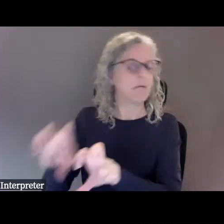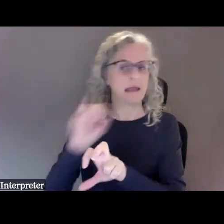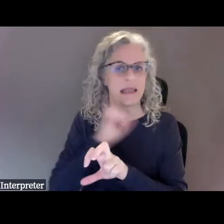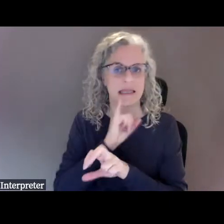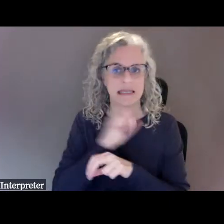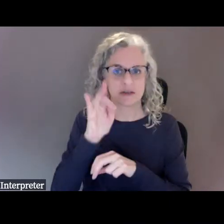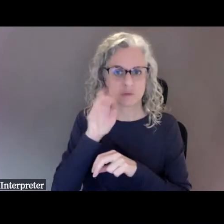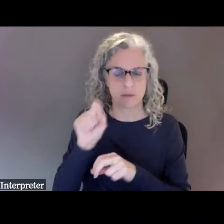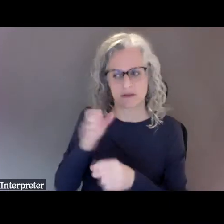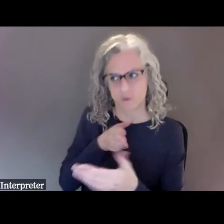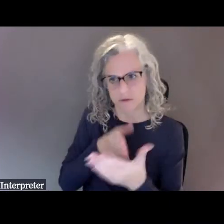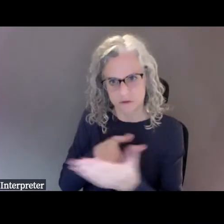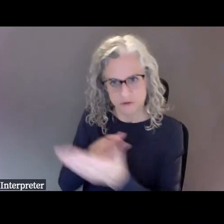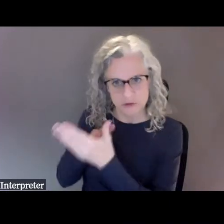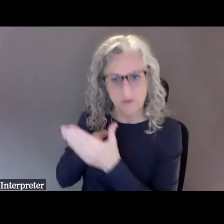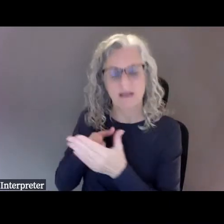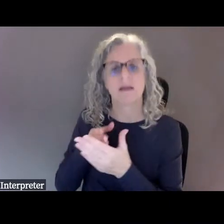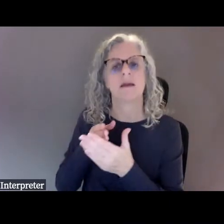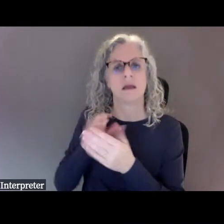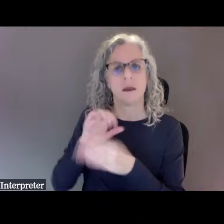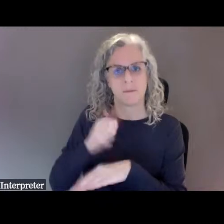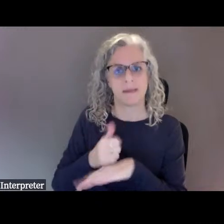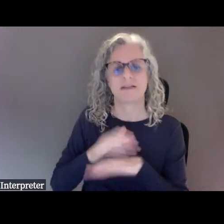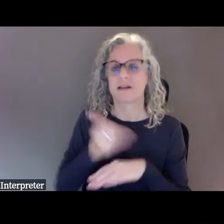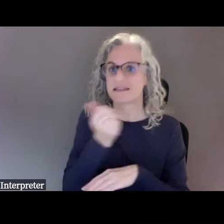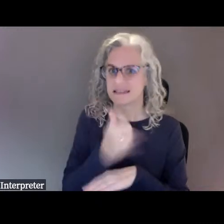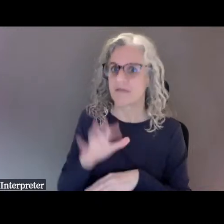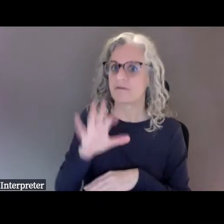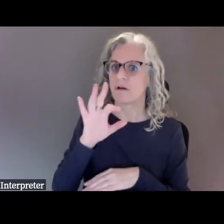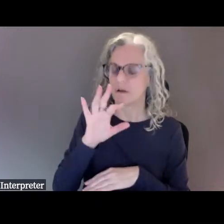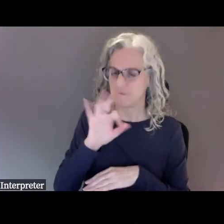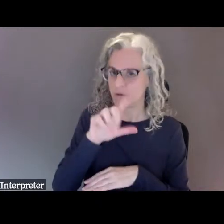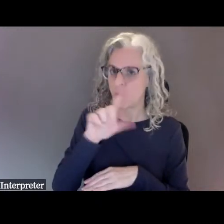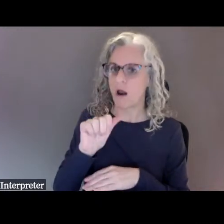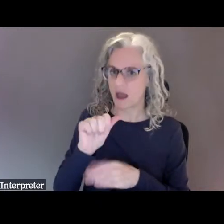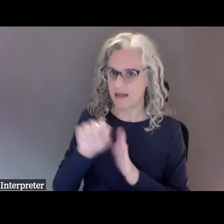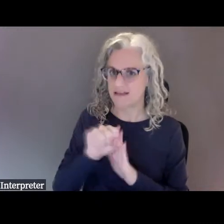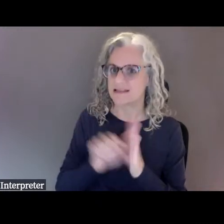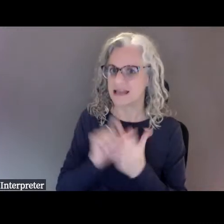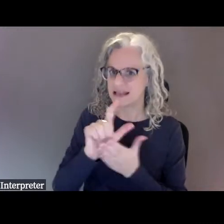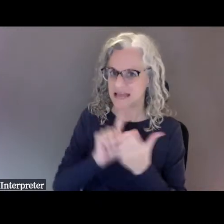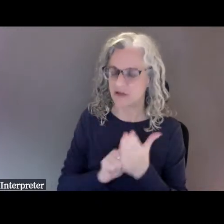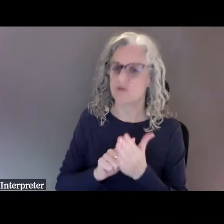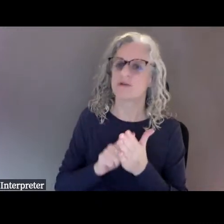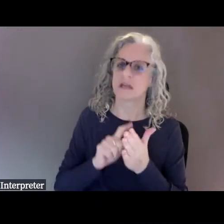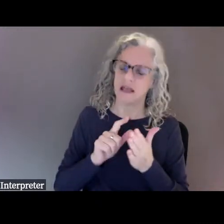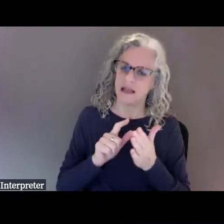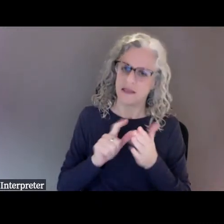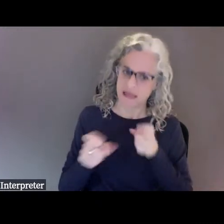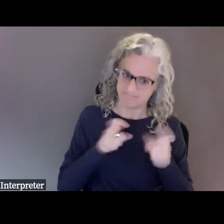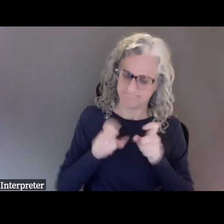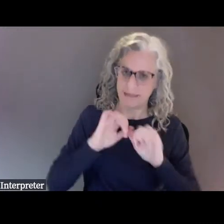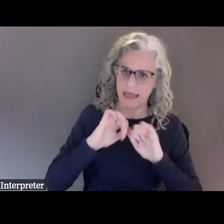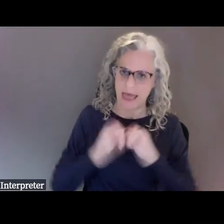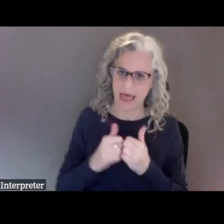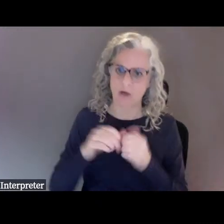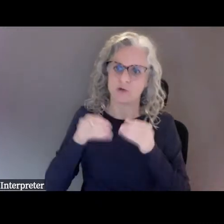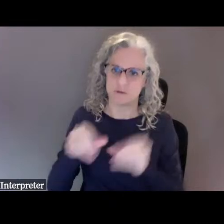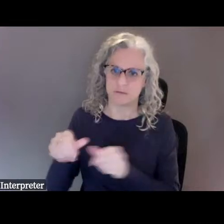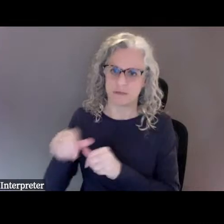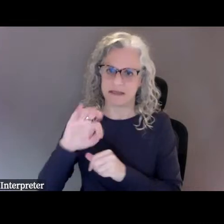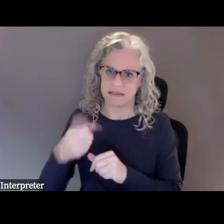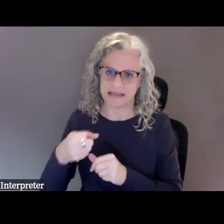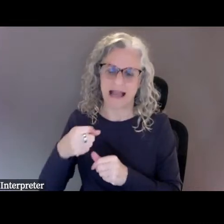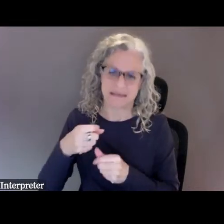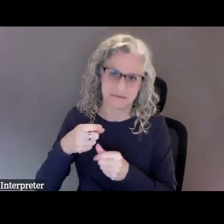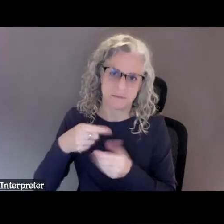several Florida state statutes that regulate how taxpayer money can be spent. And what's